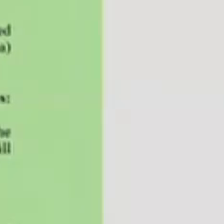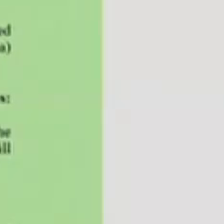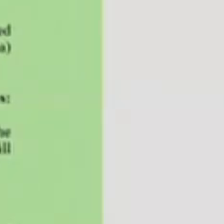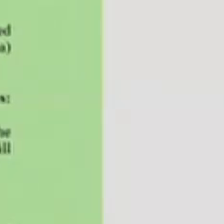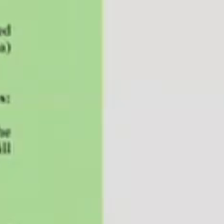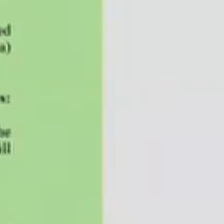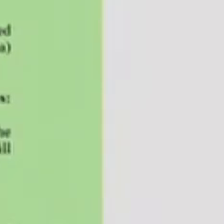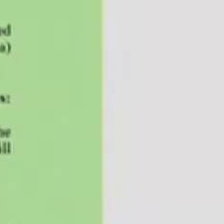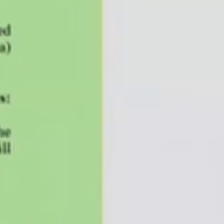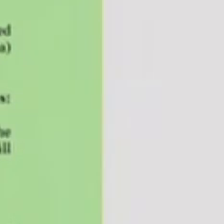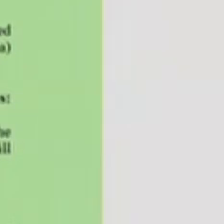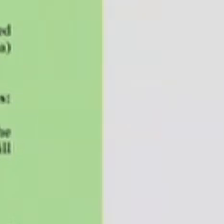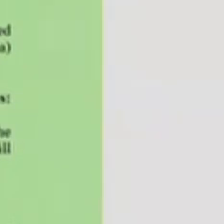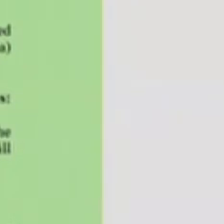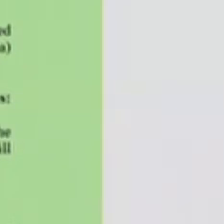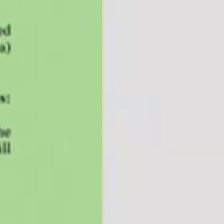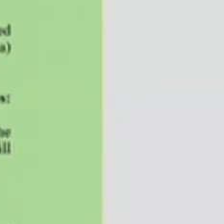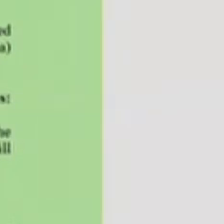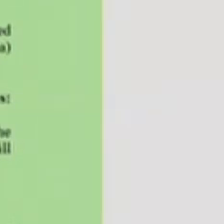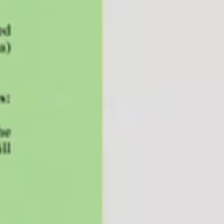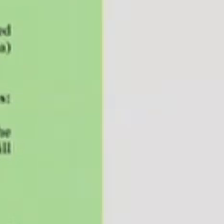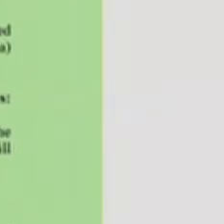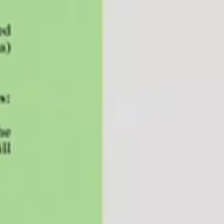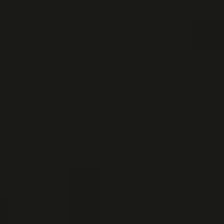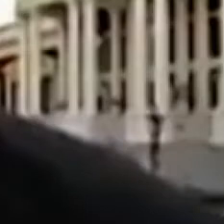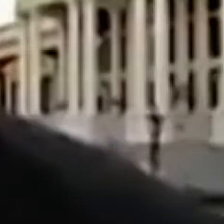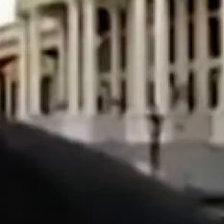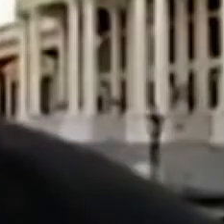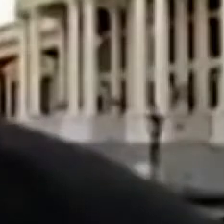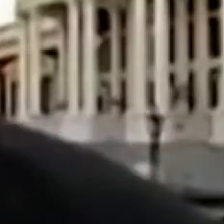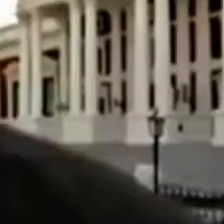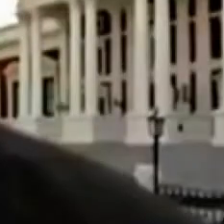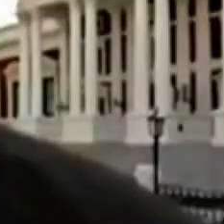of Justice and Correctional Services. Honorable Minister.